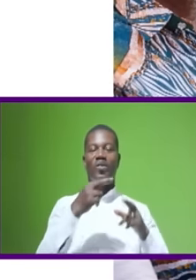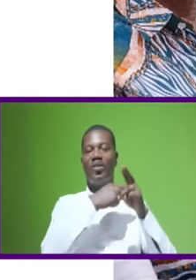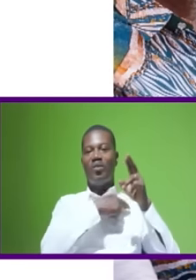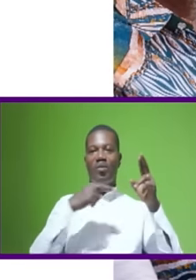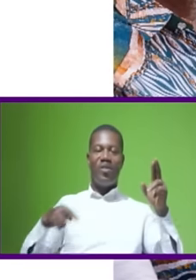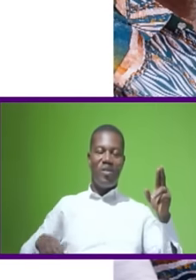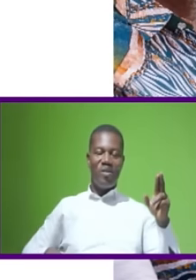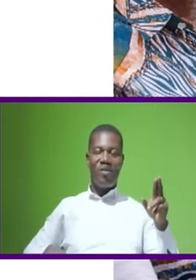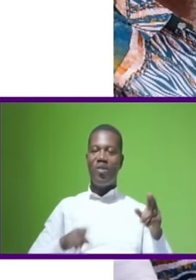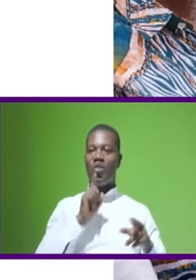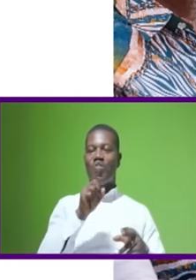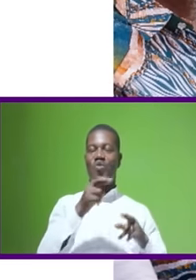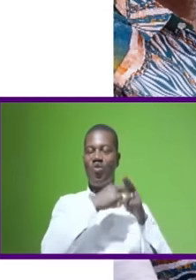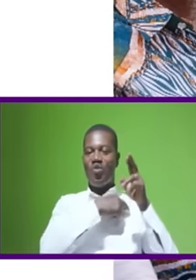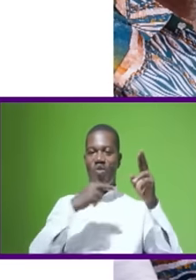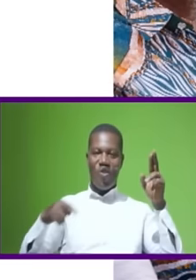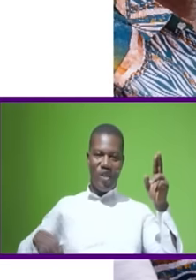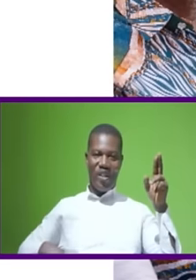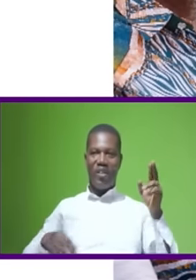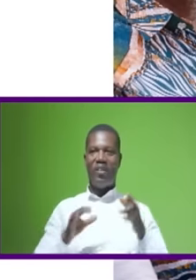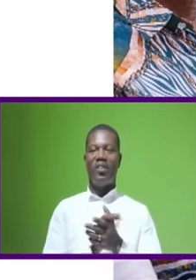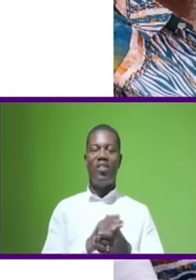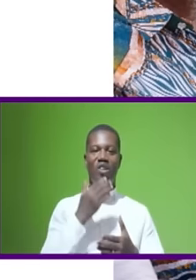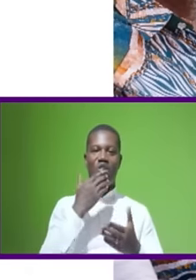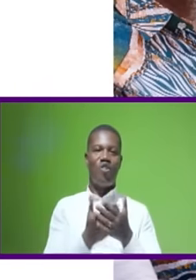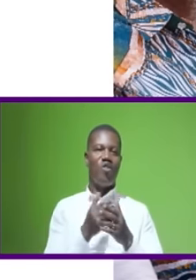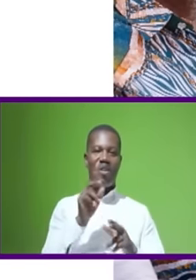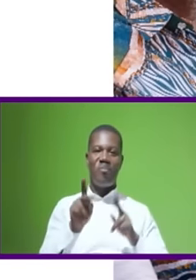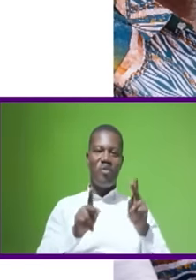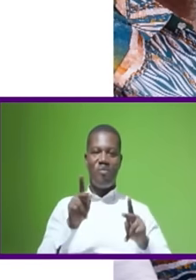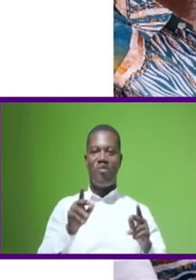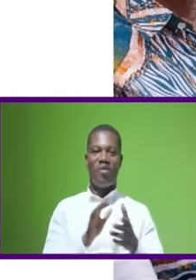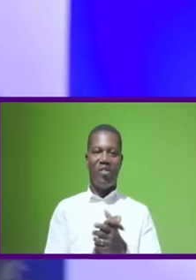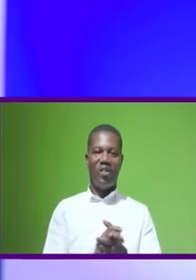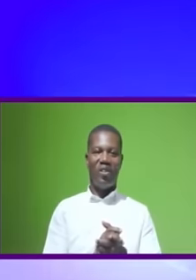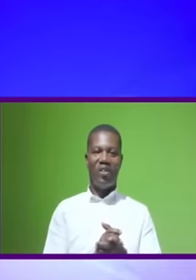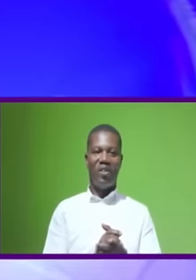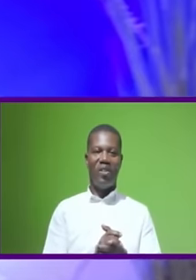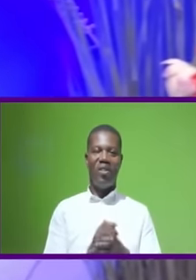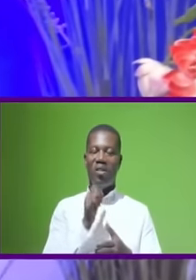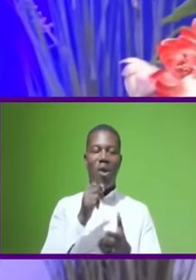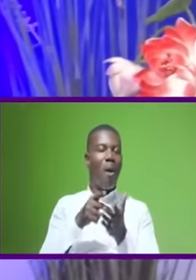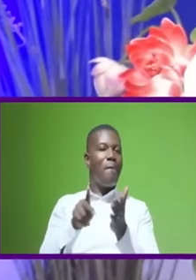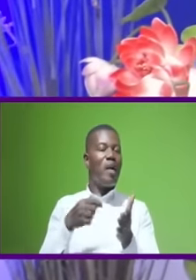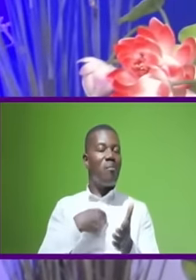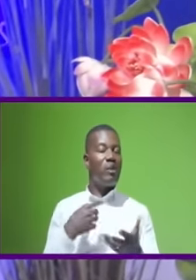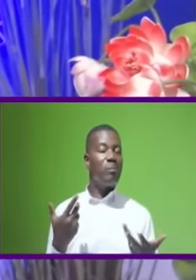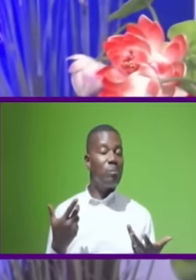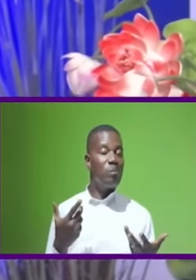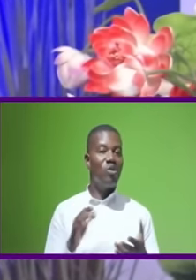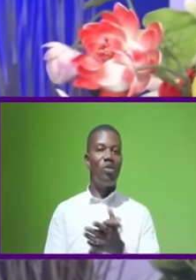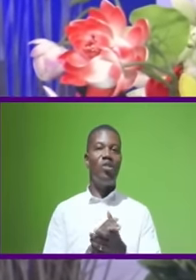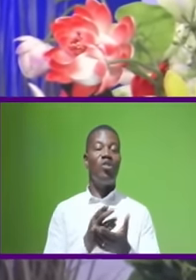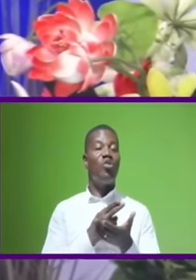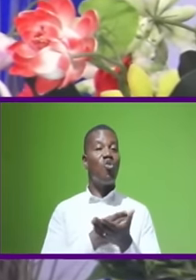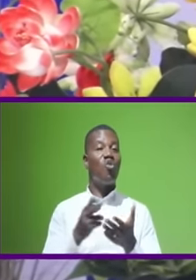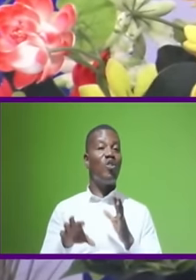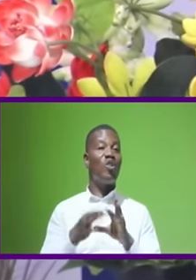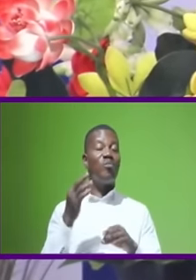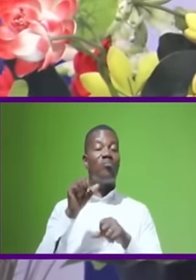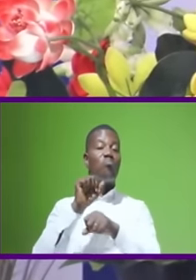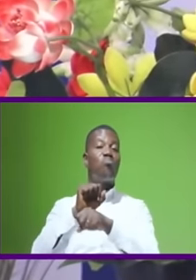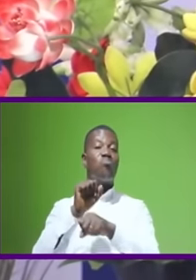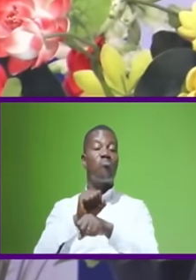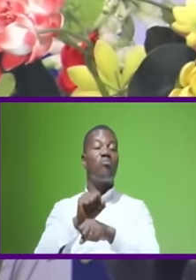Philadelphia. Adeshe krong krong krong krong. Adafo. Beloved. Menka ho. Ho hom krong krong na ye ni